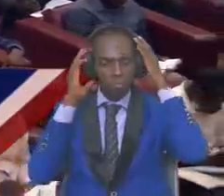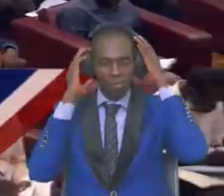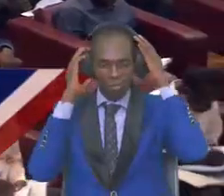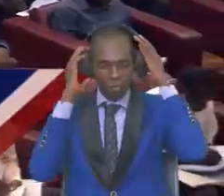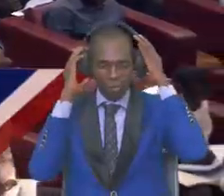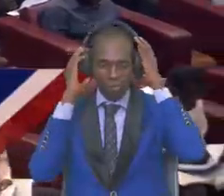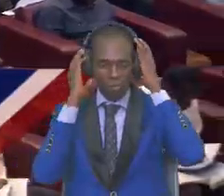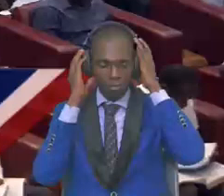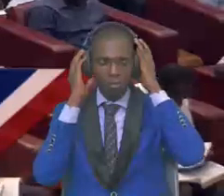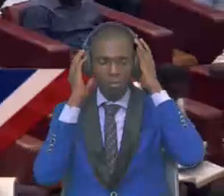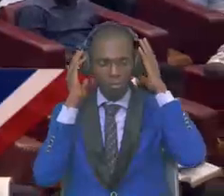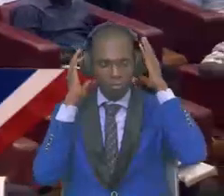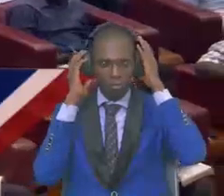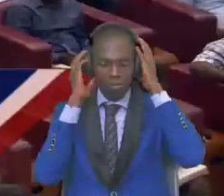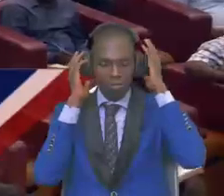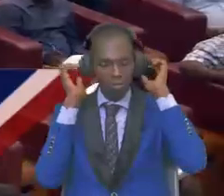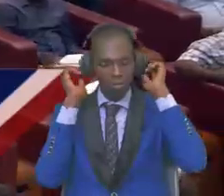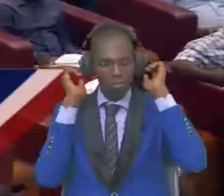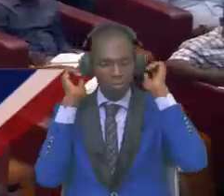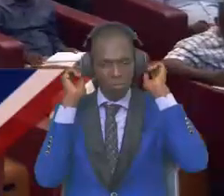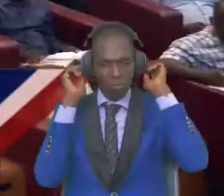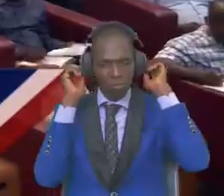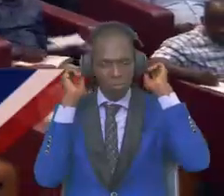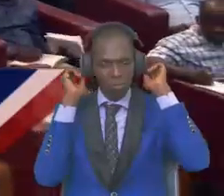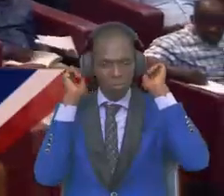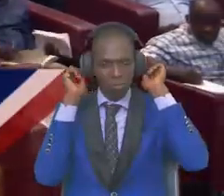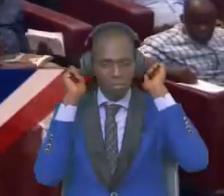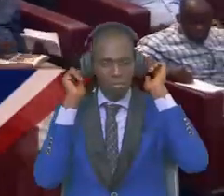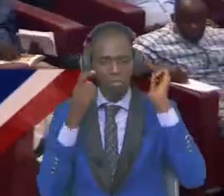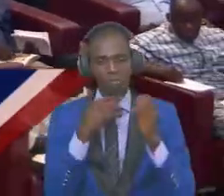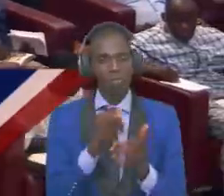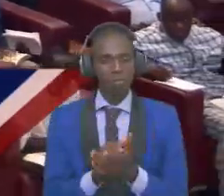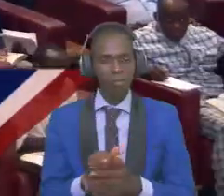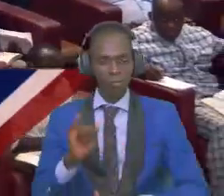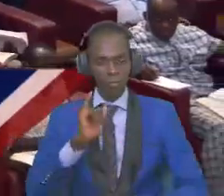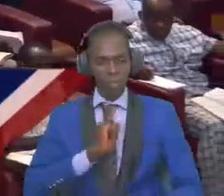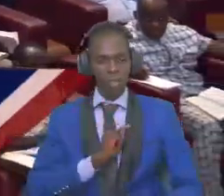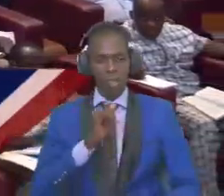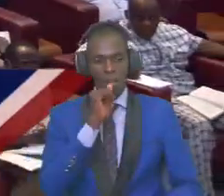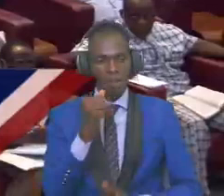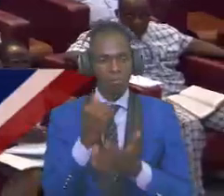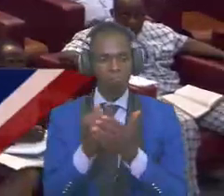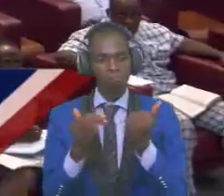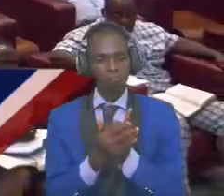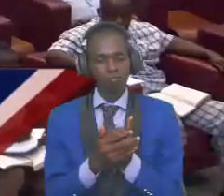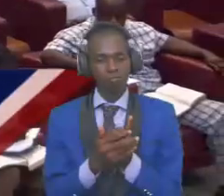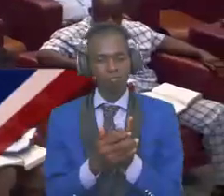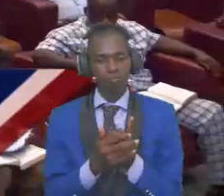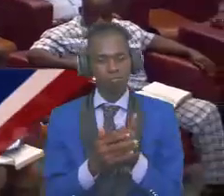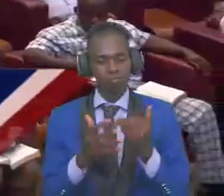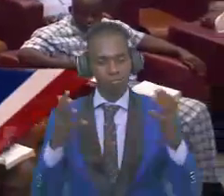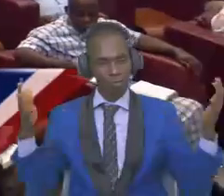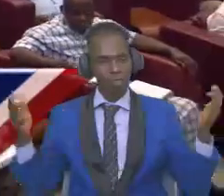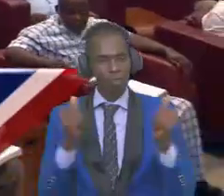verse 20. It says, I'm crucified with Christ, nevertheless I